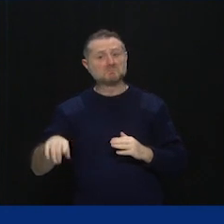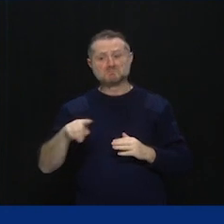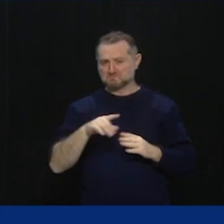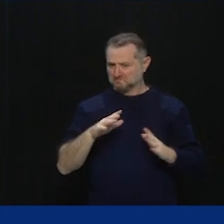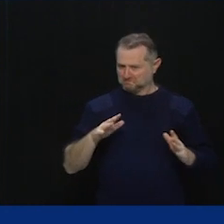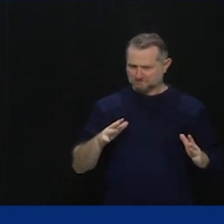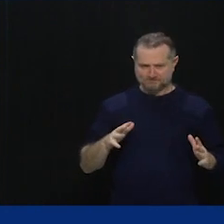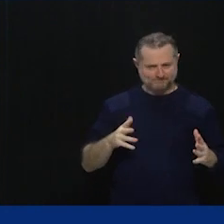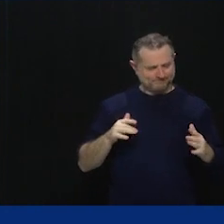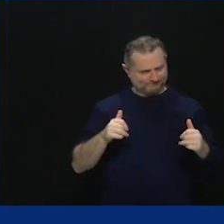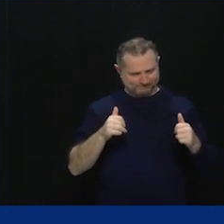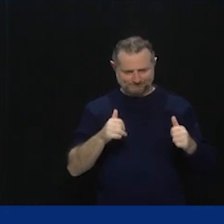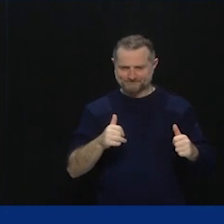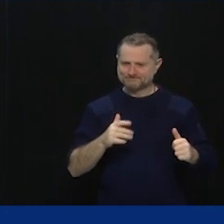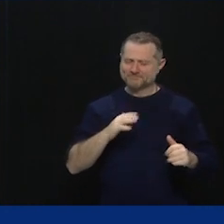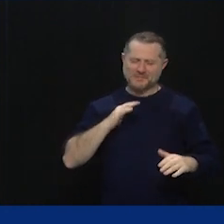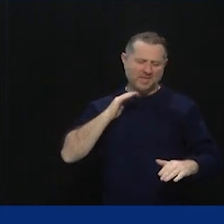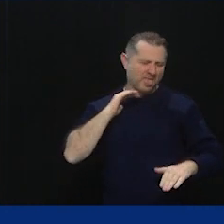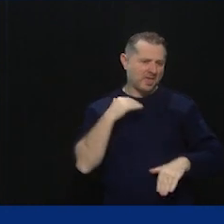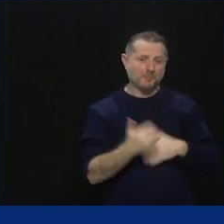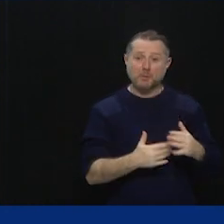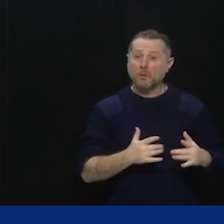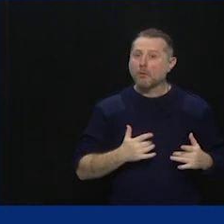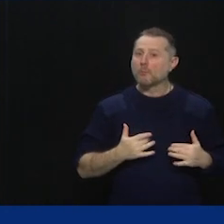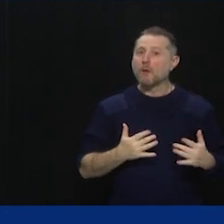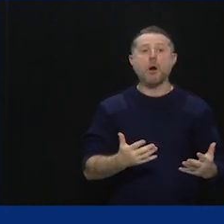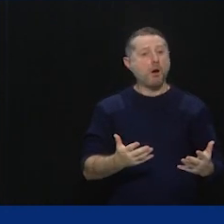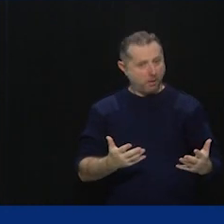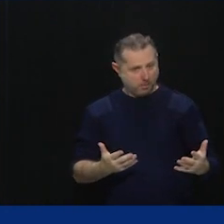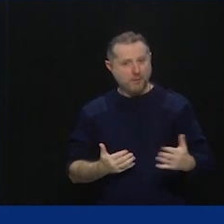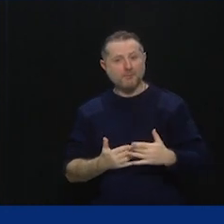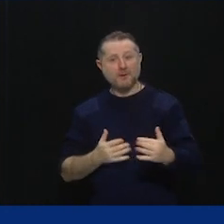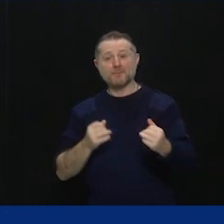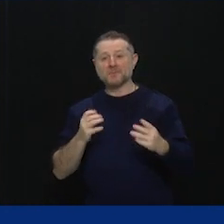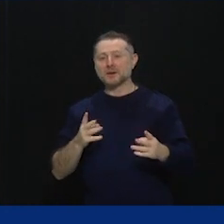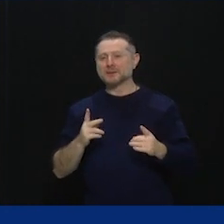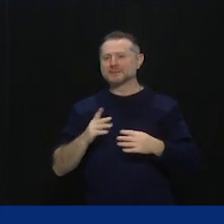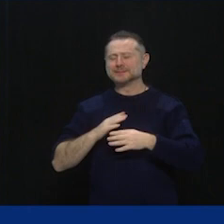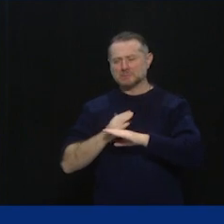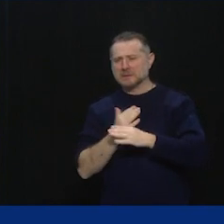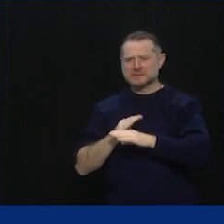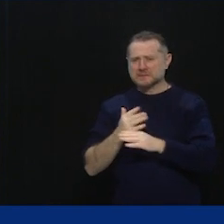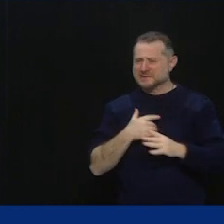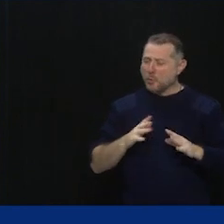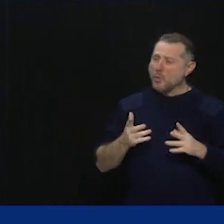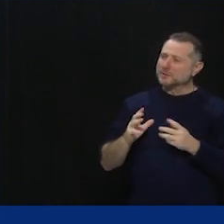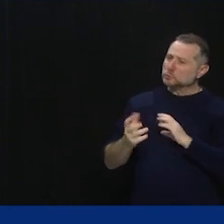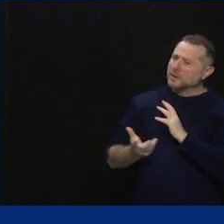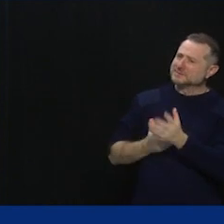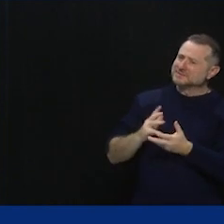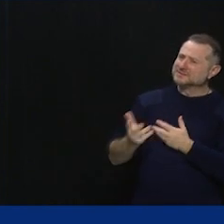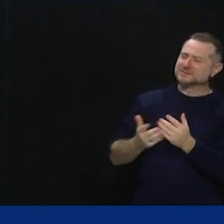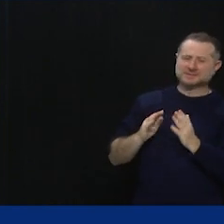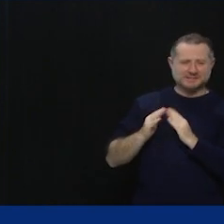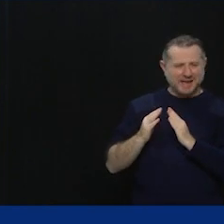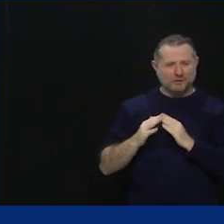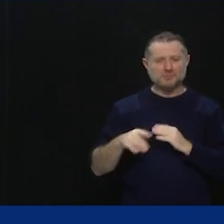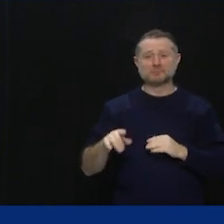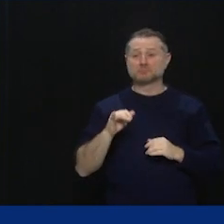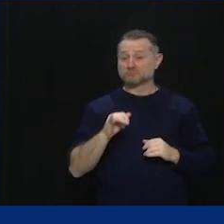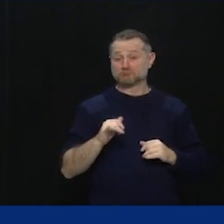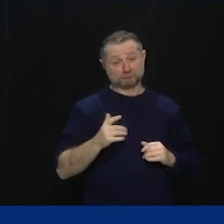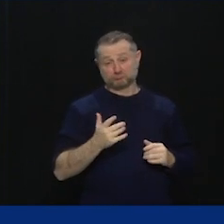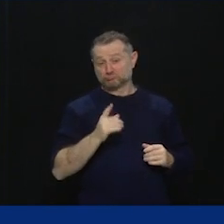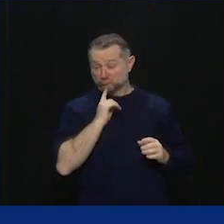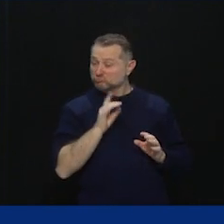countless other hurdles that the town has had to work through with us, but those have been huge. And not to mention, current Commissioner